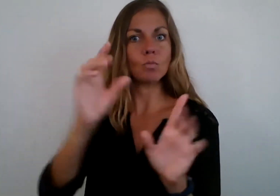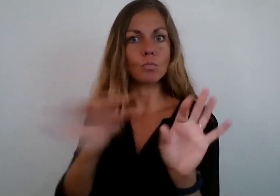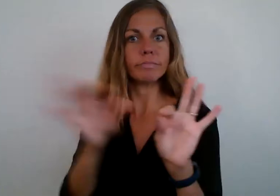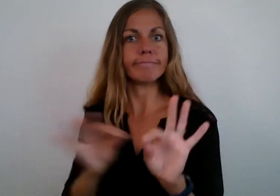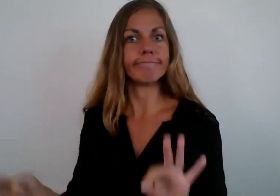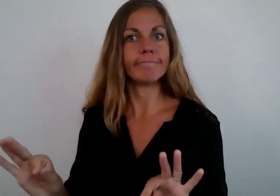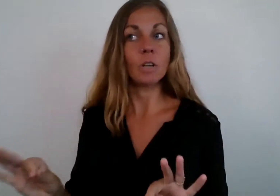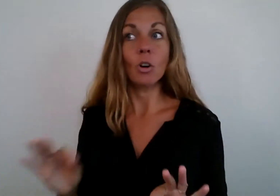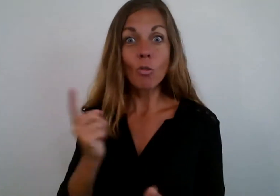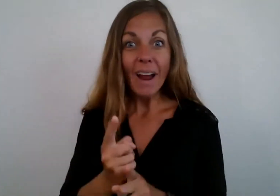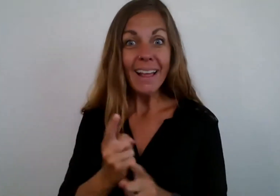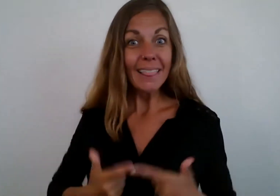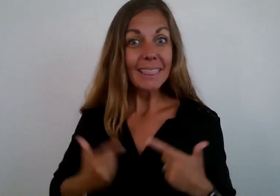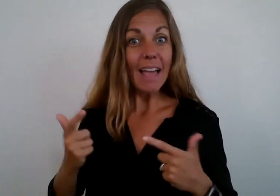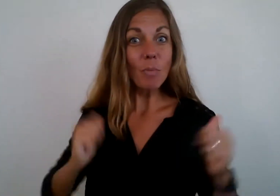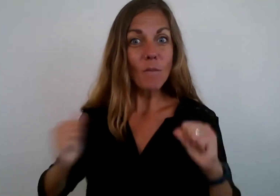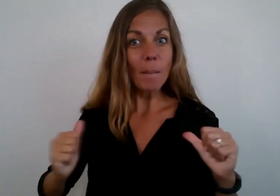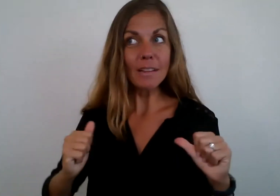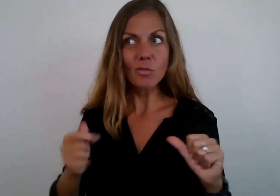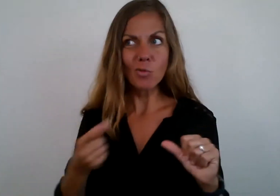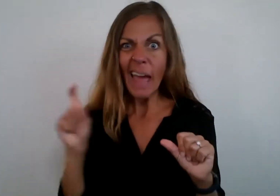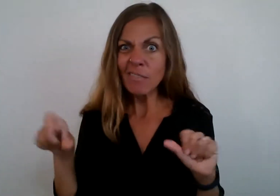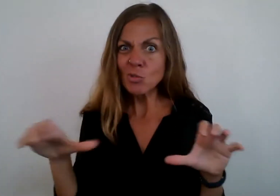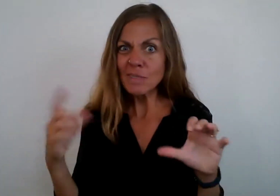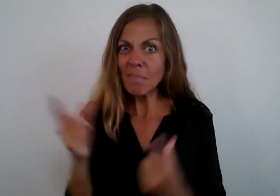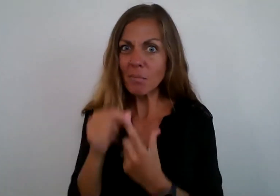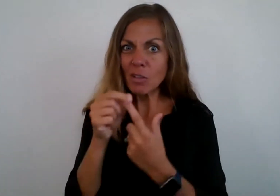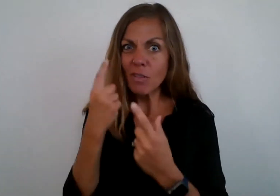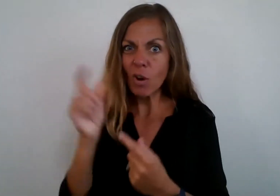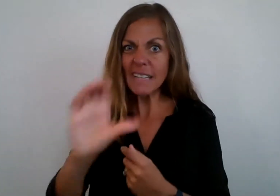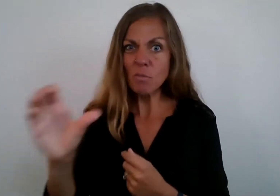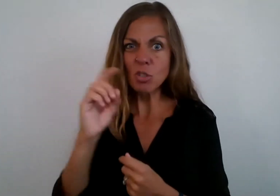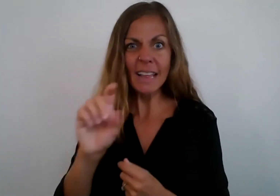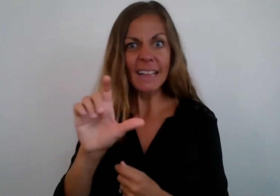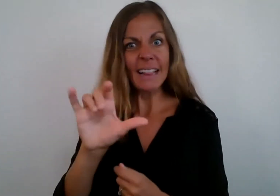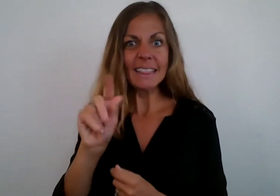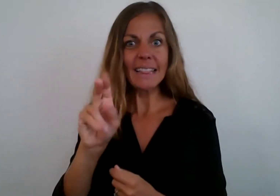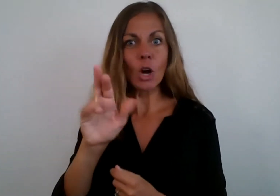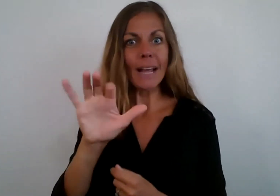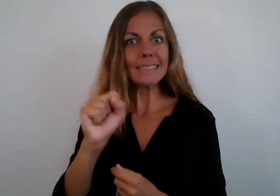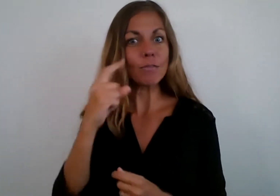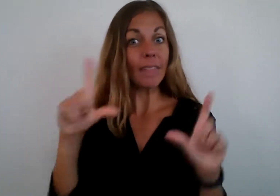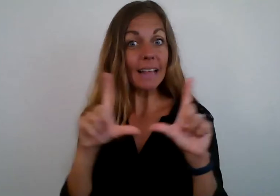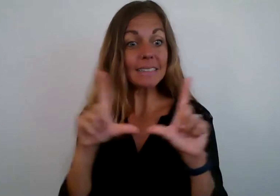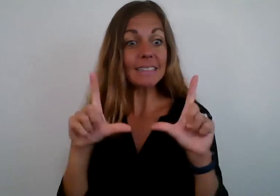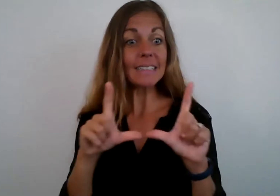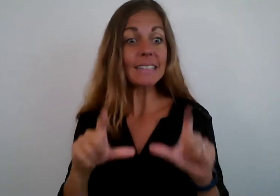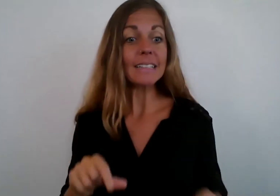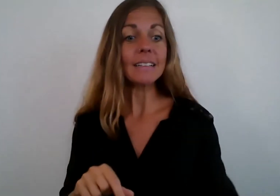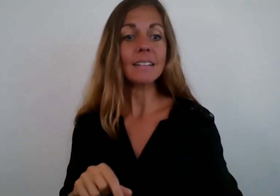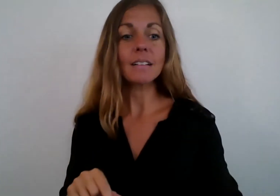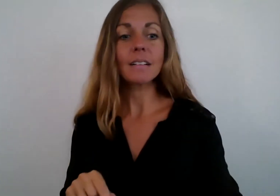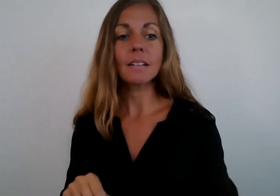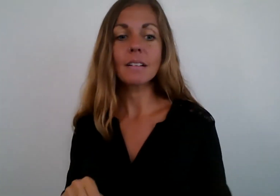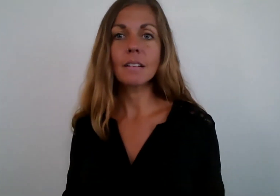are being performed? Do they have to do anything about captioning the lyrics for the song, licensing wise? It is